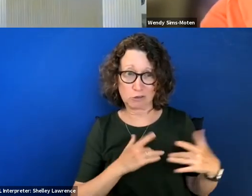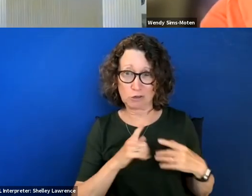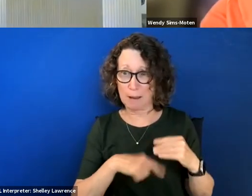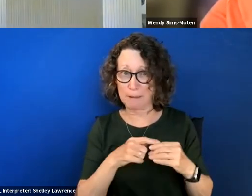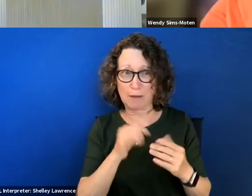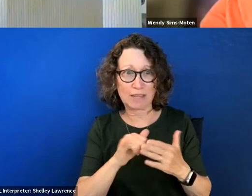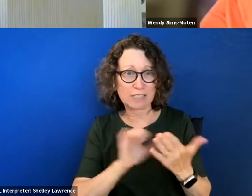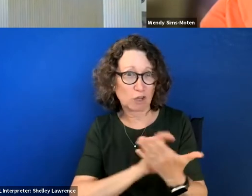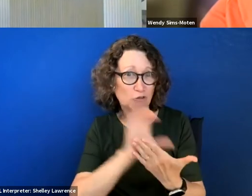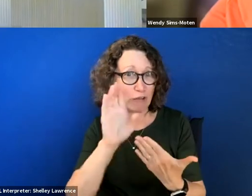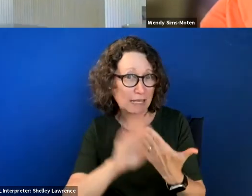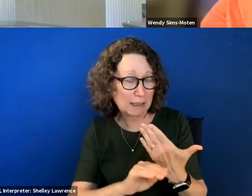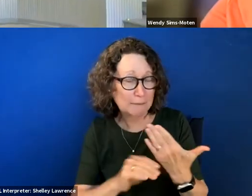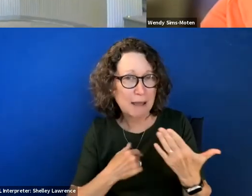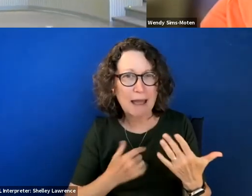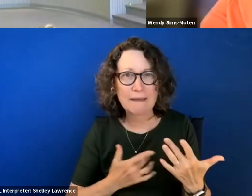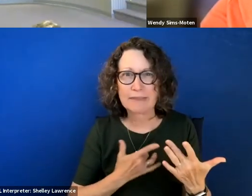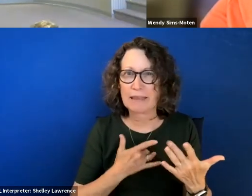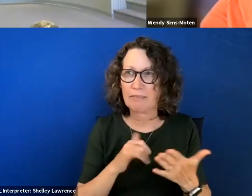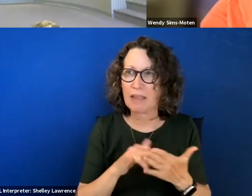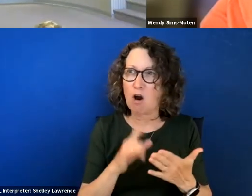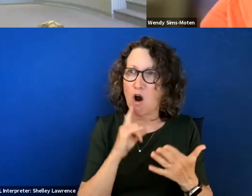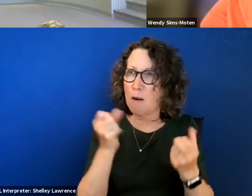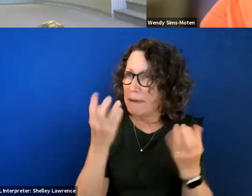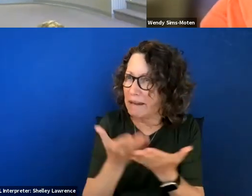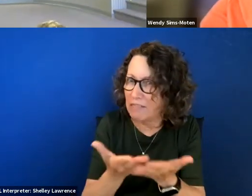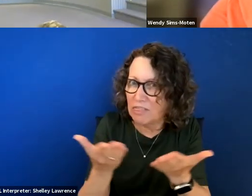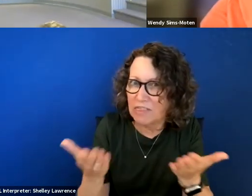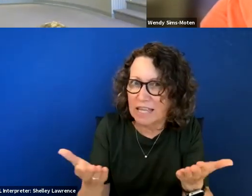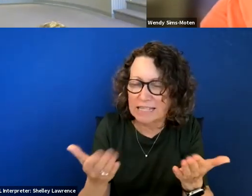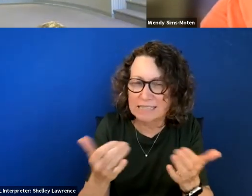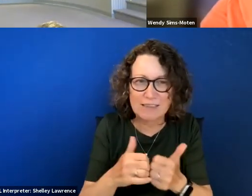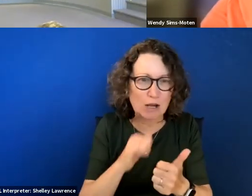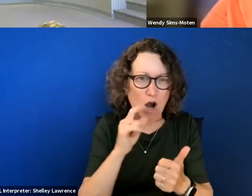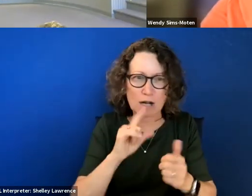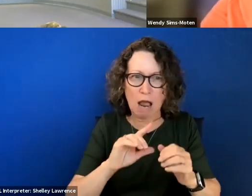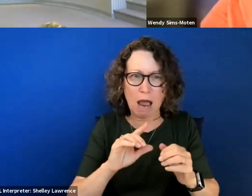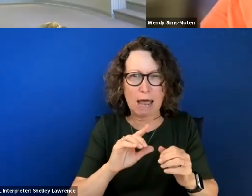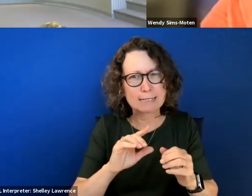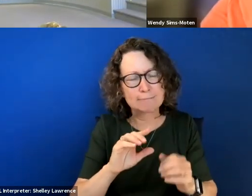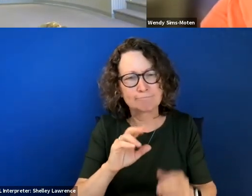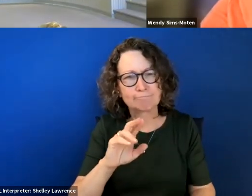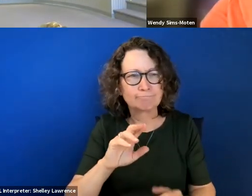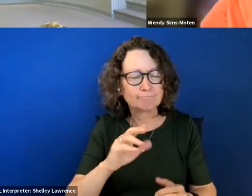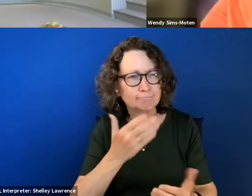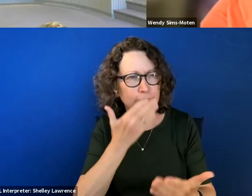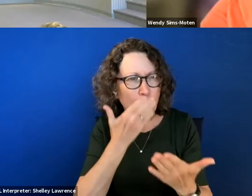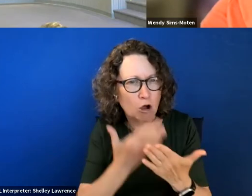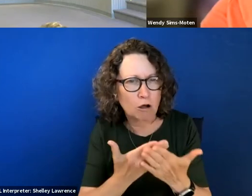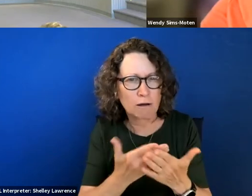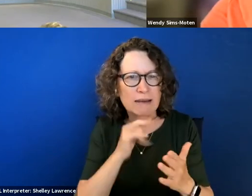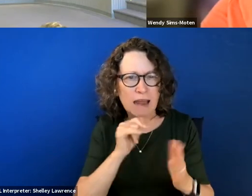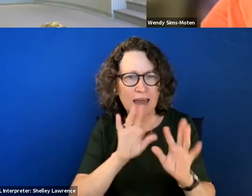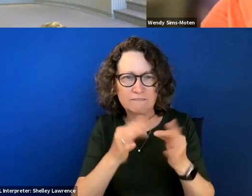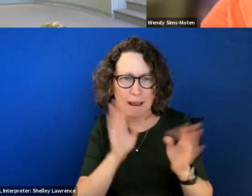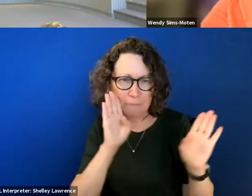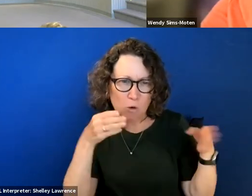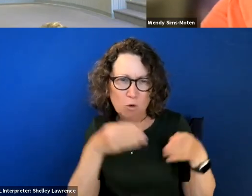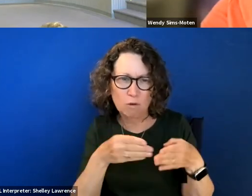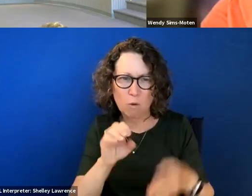this curriculum. I think that there are a lot of things in it that are not wholesome and are not family